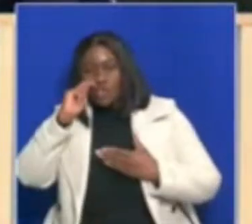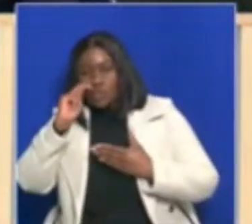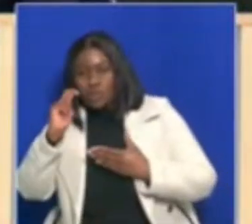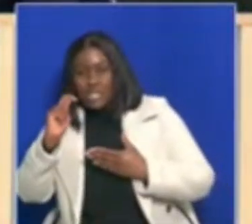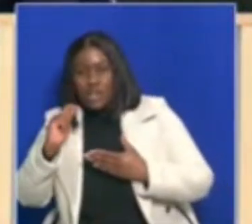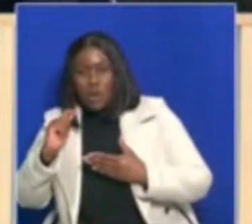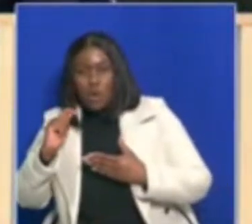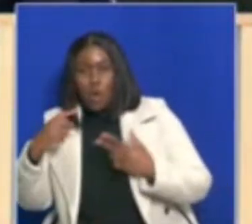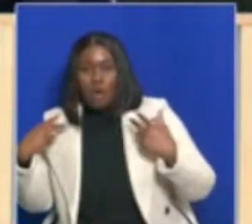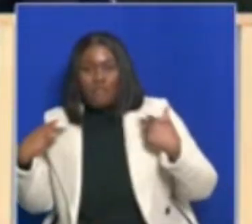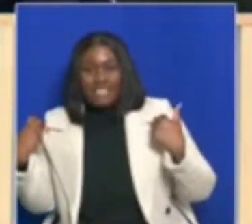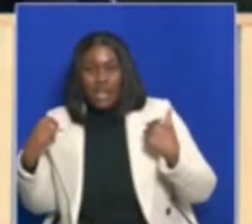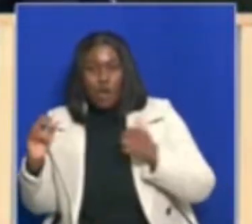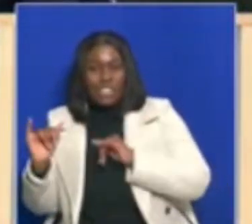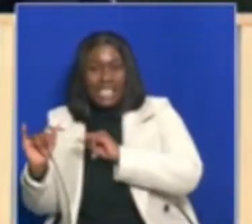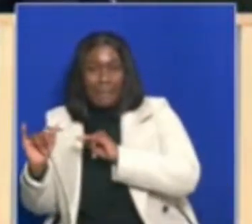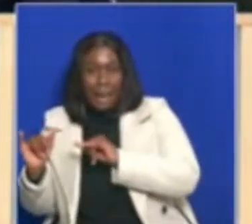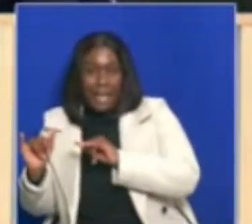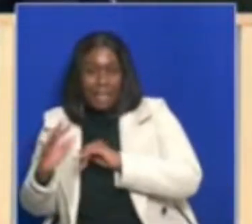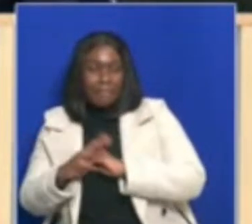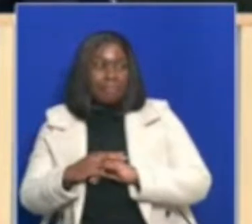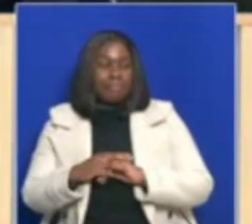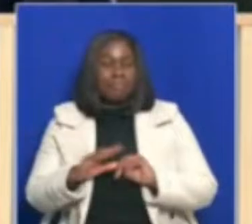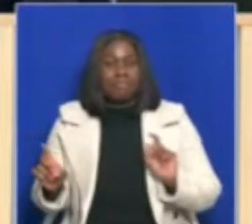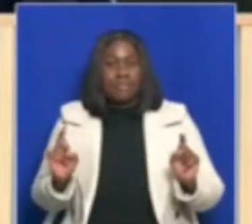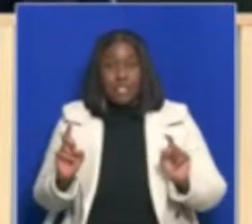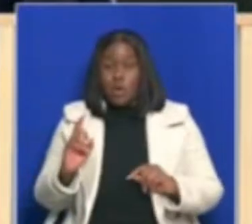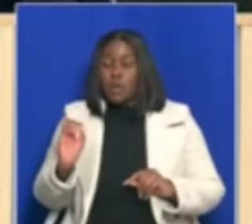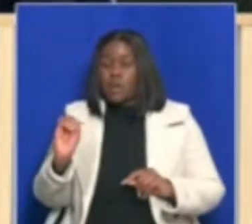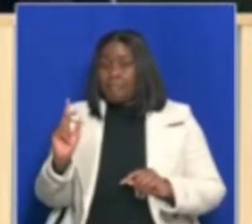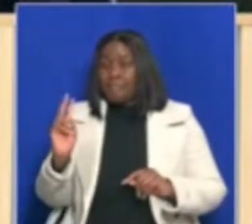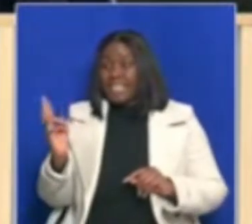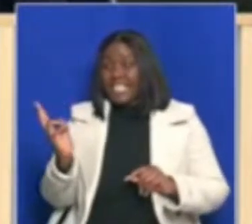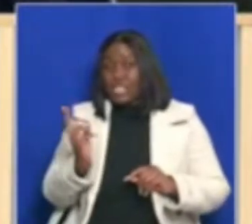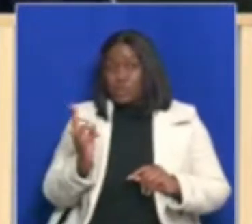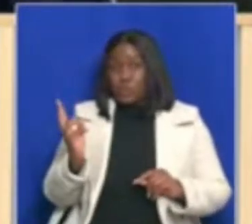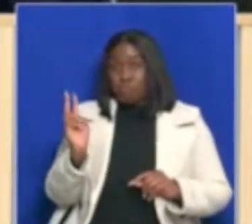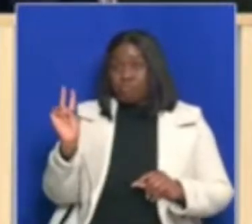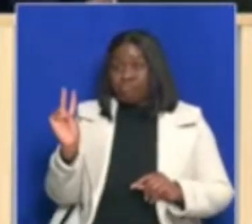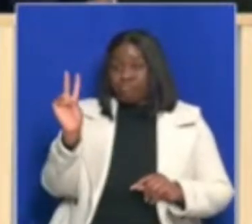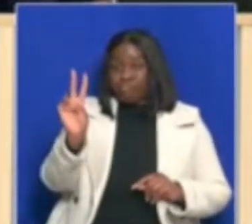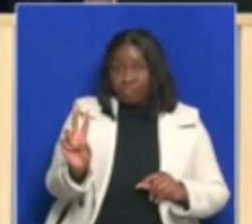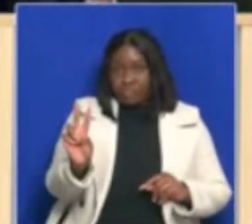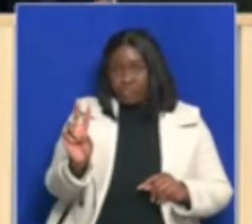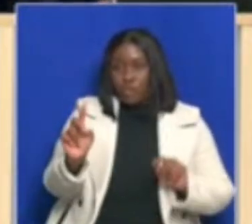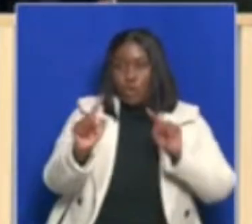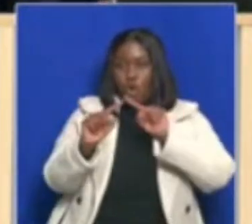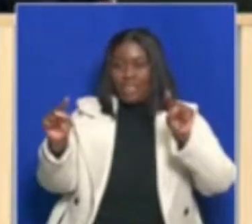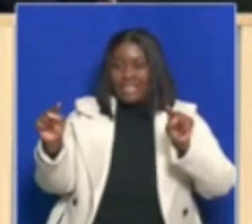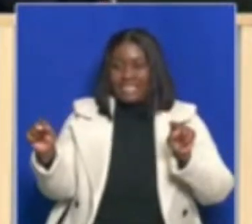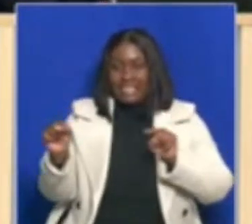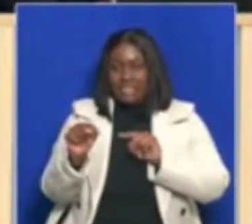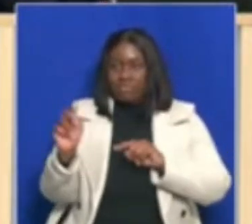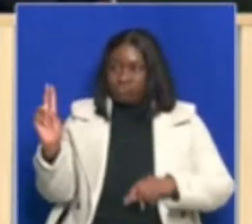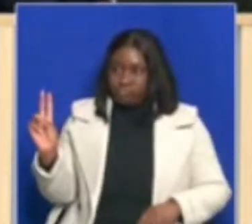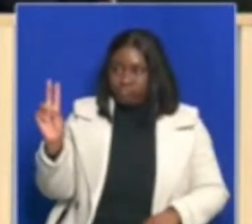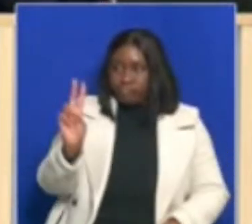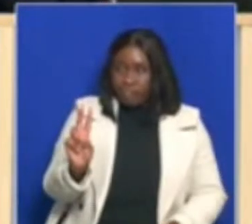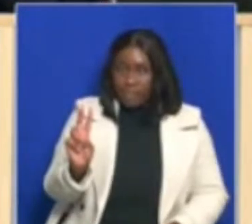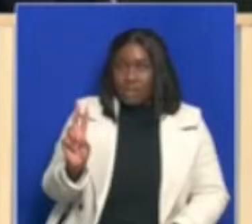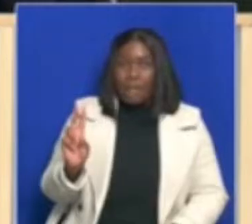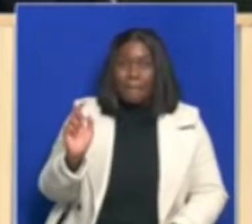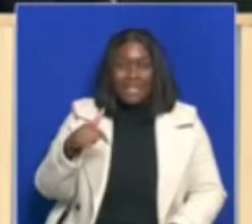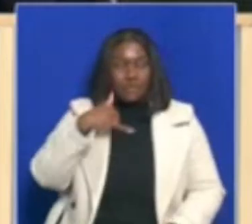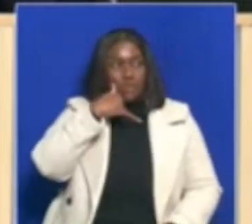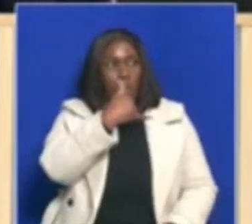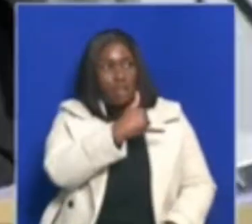those two arrive at the scene, they are supposed to then call IPID. Why must they first get to the